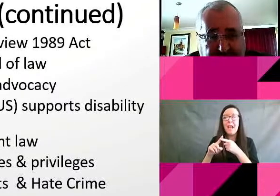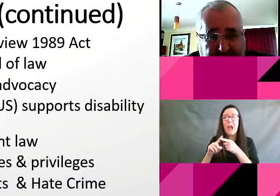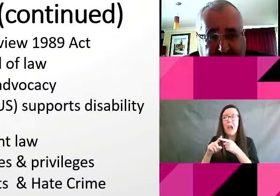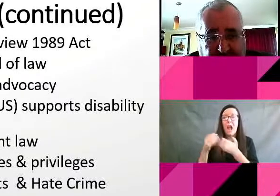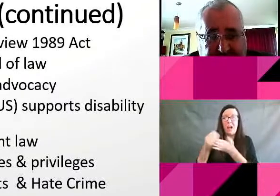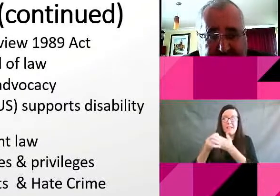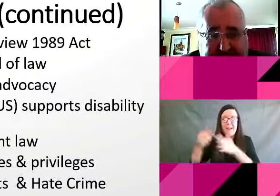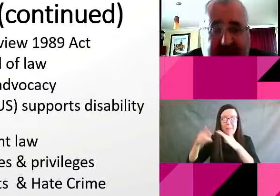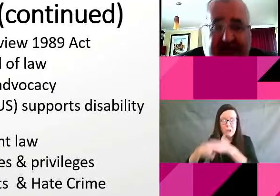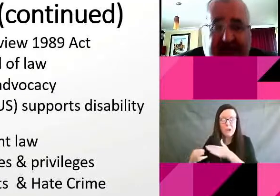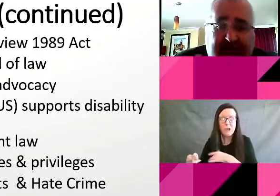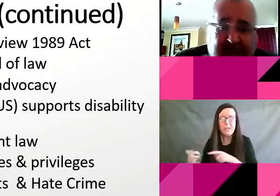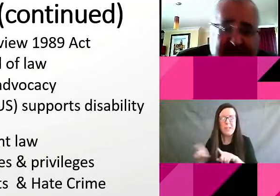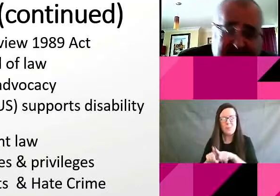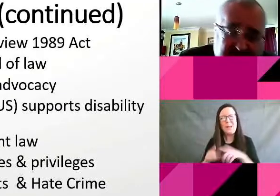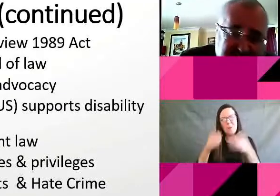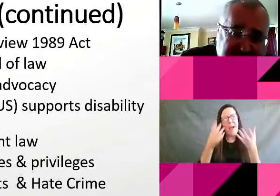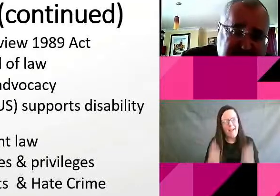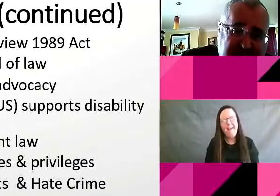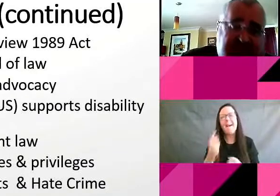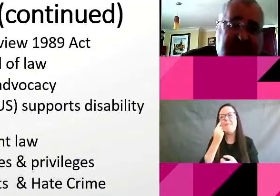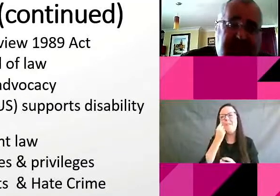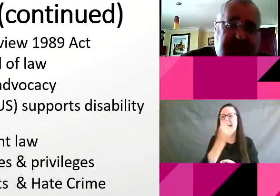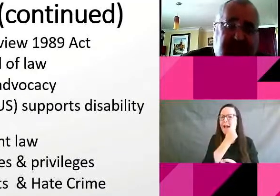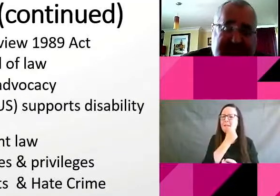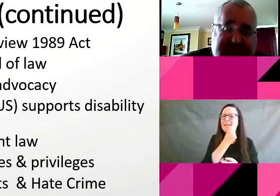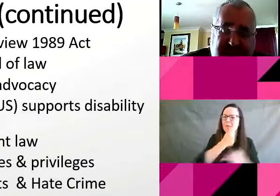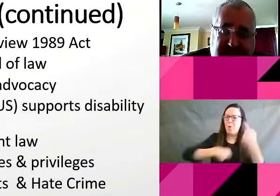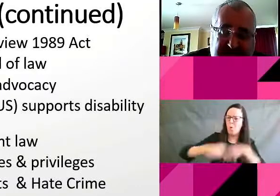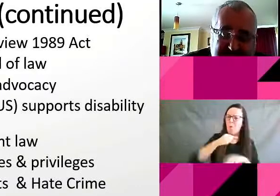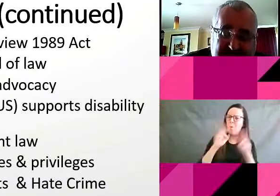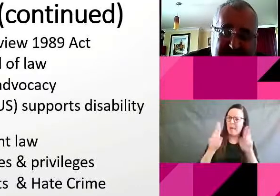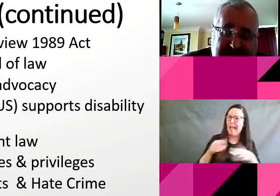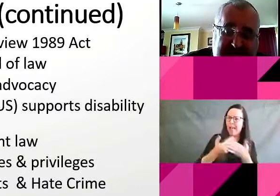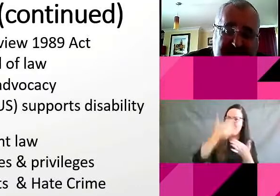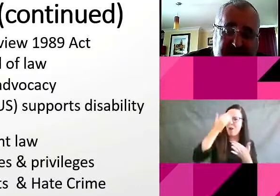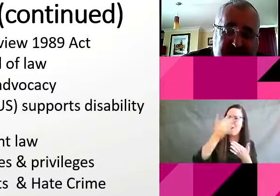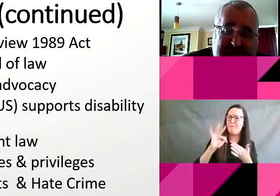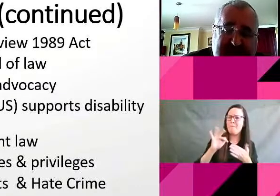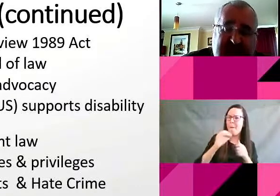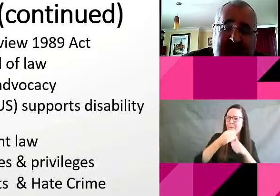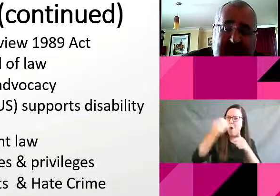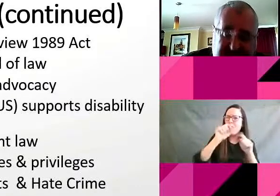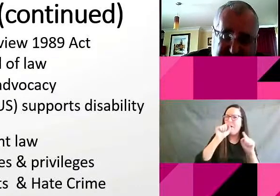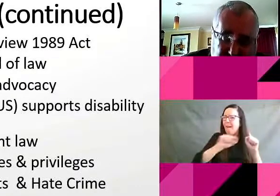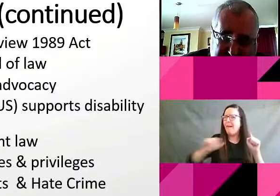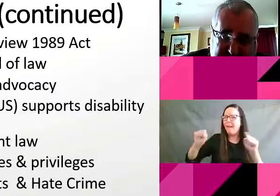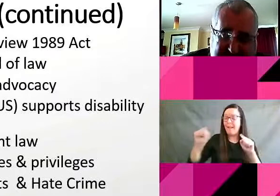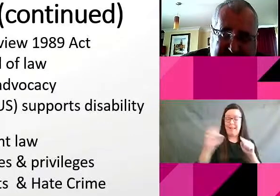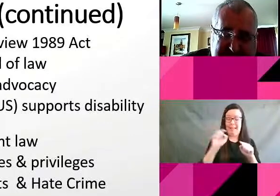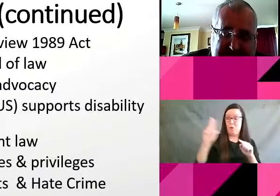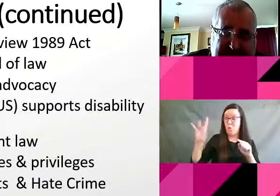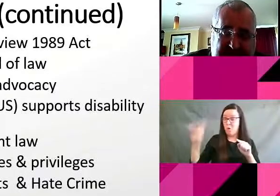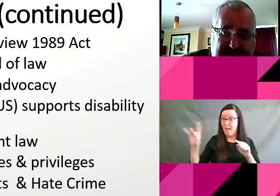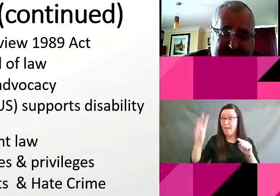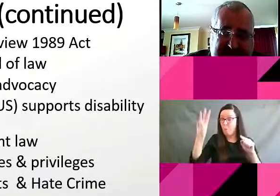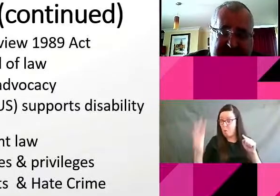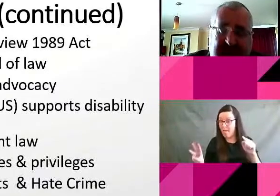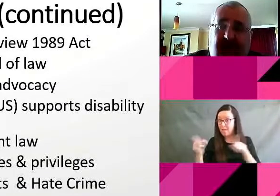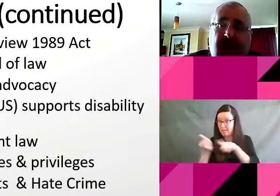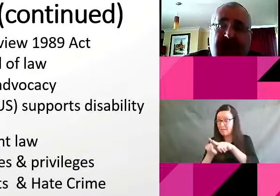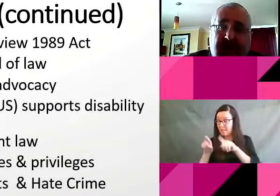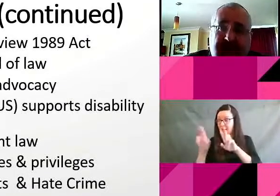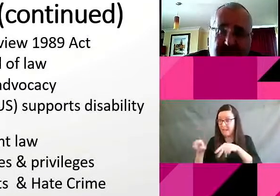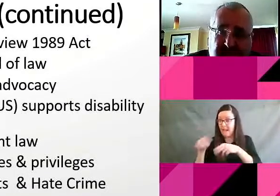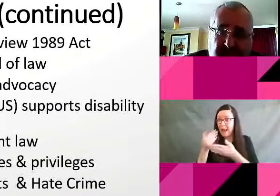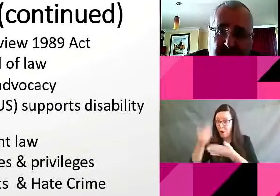can both glean from our nearest neighbouring jurisdiction in England and Wales, and there's also the academic evidence